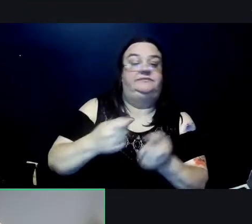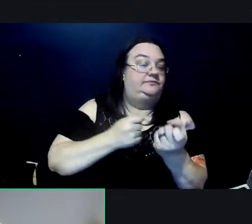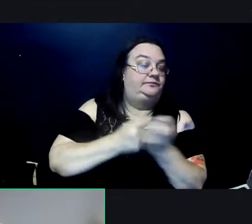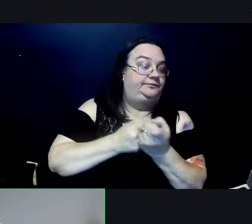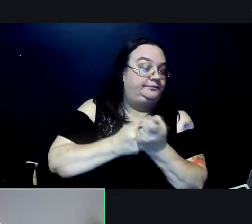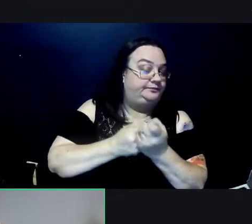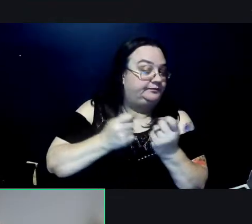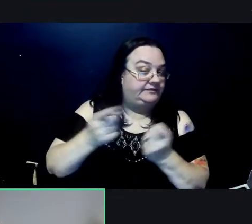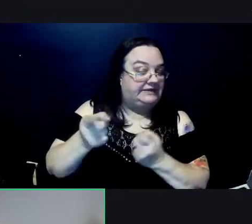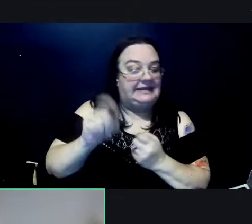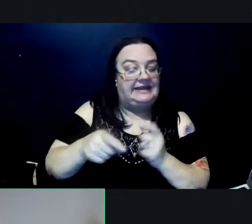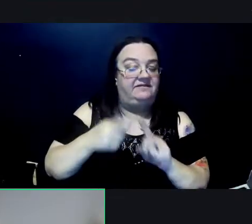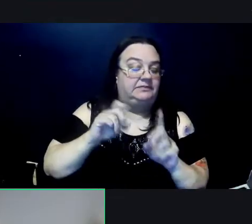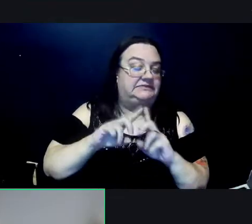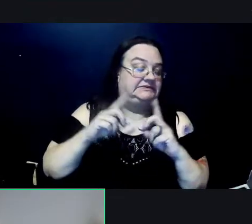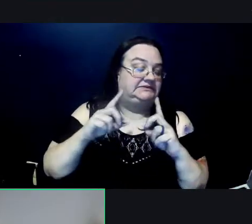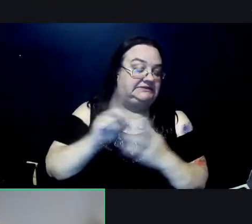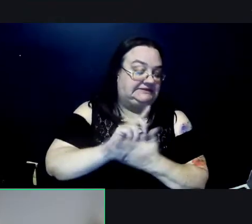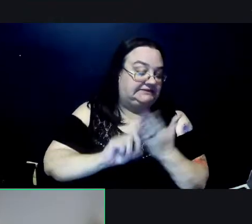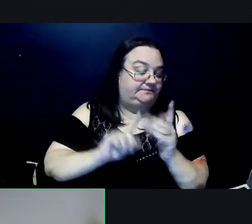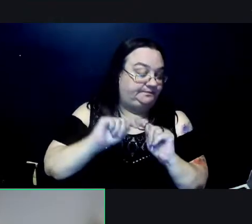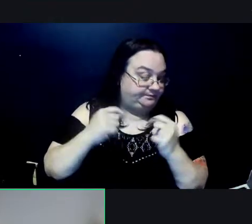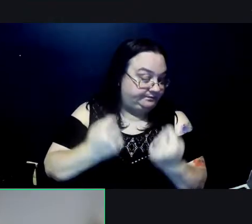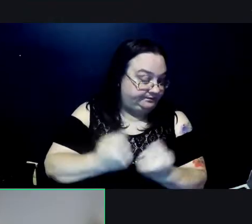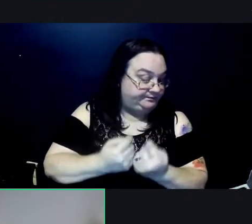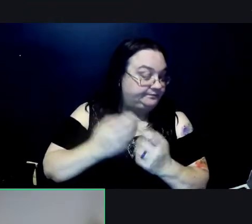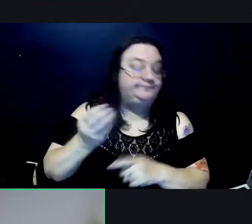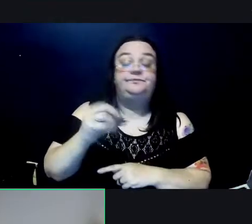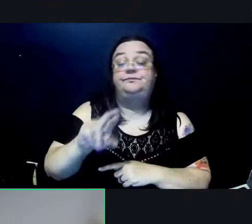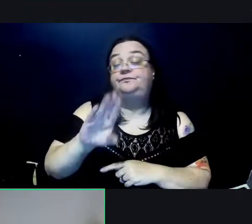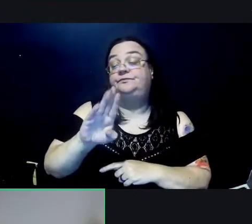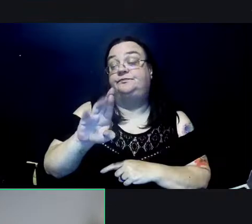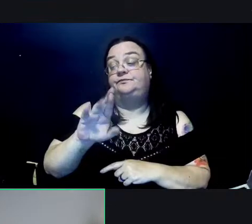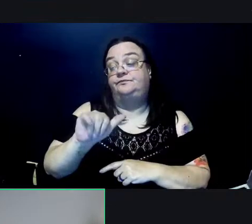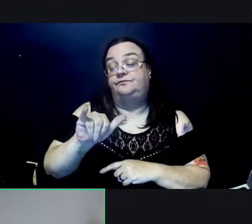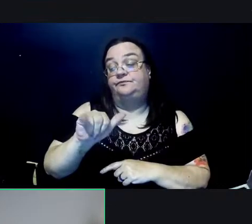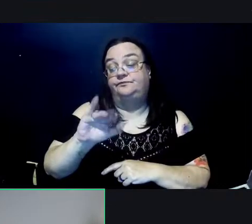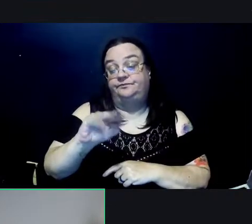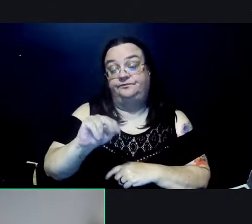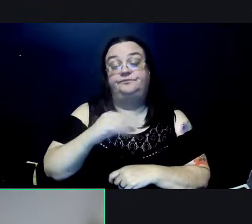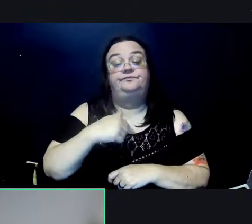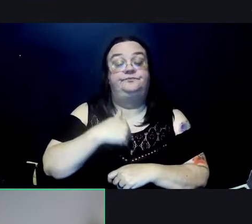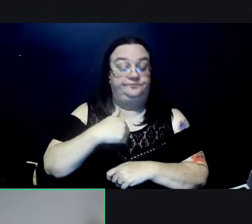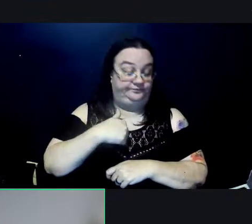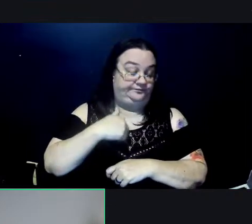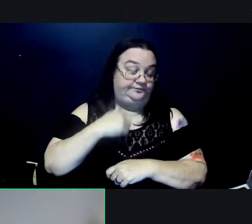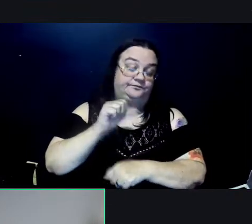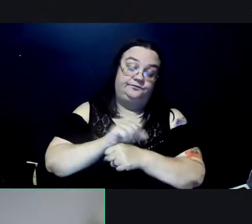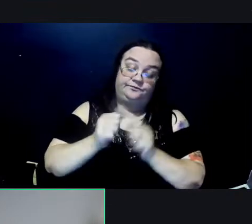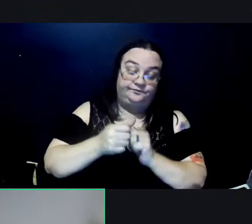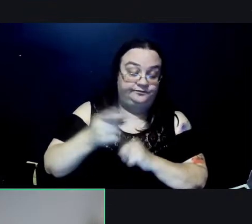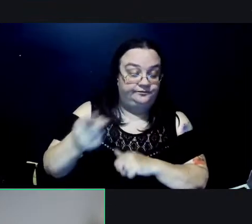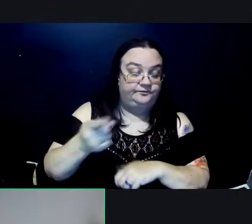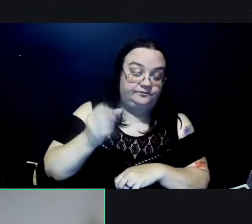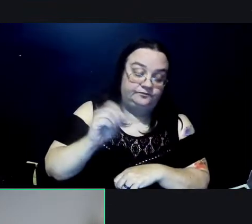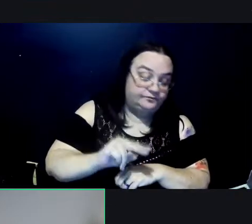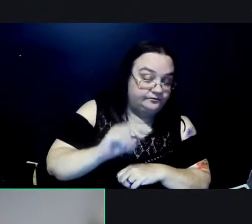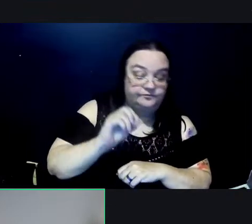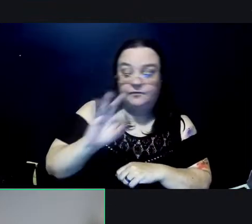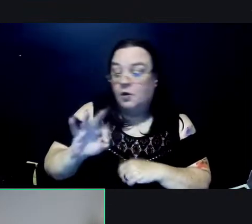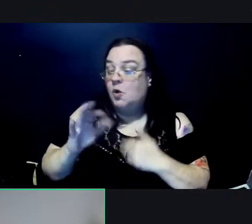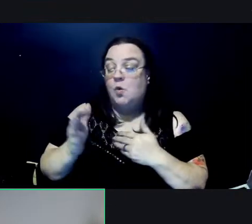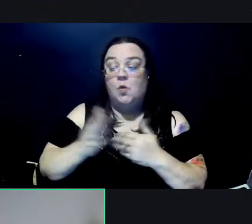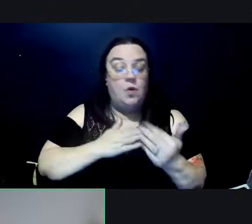design team. Mr. Brayman and myself were with them and offered whatever support we can to